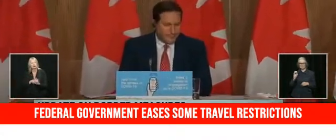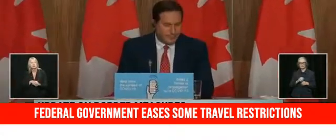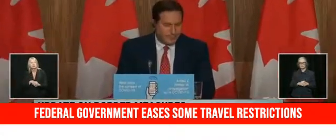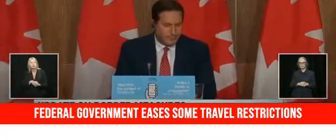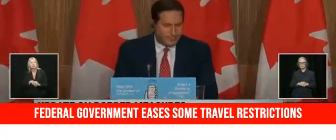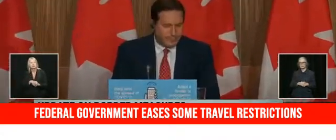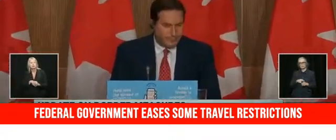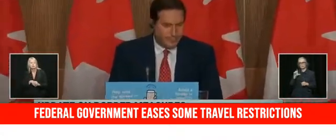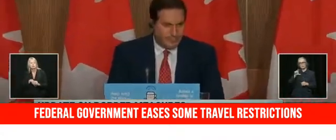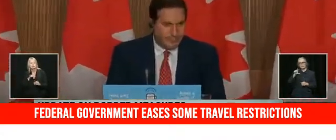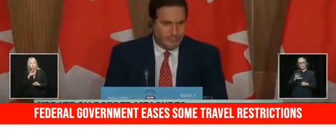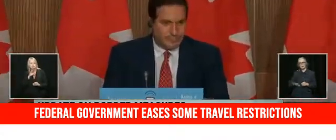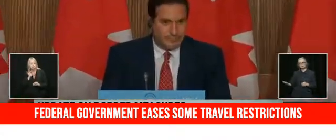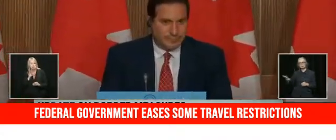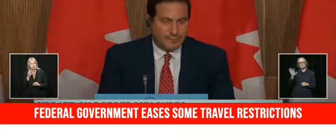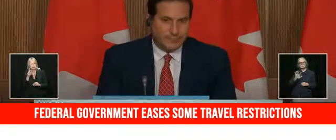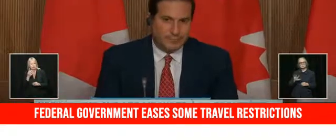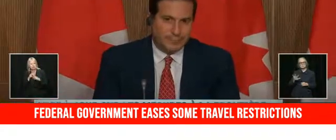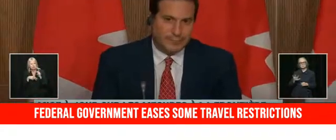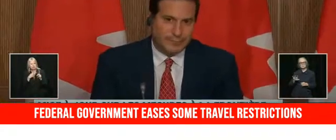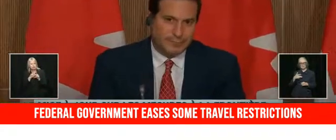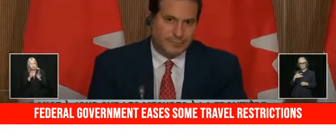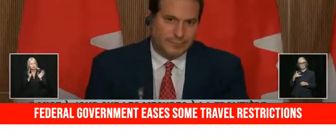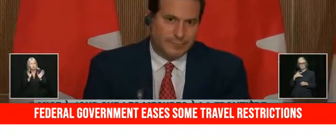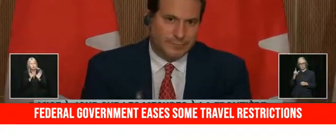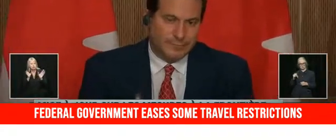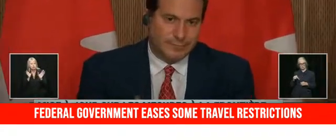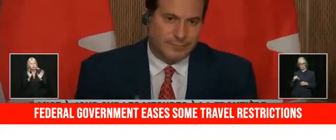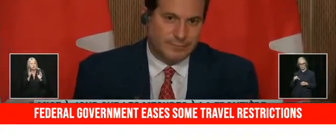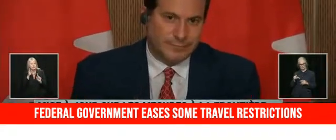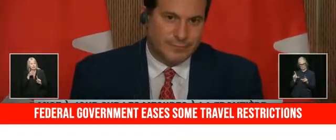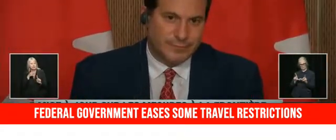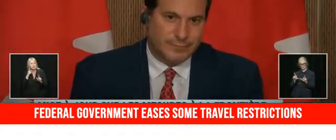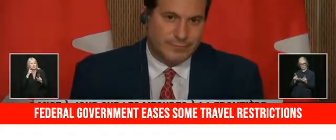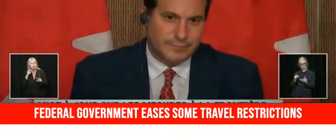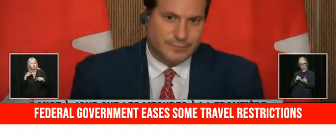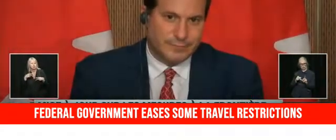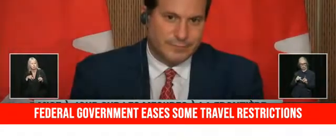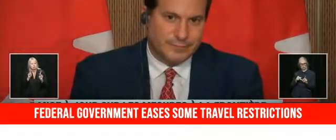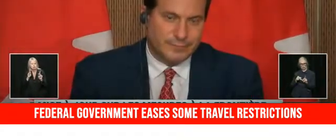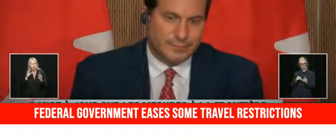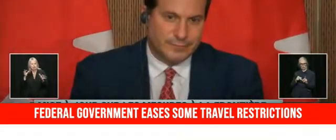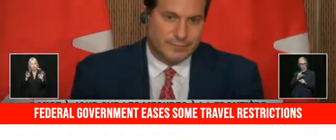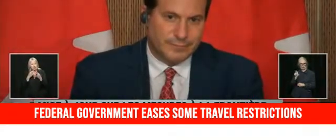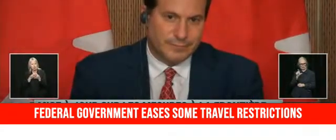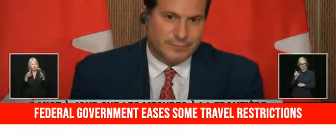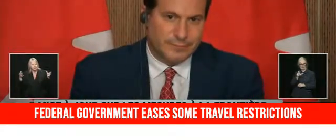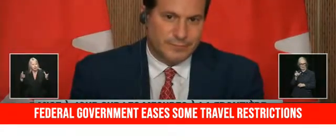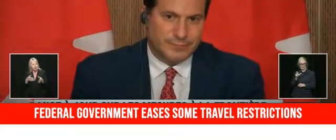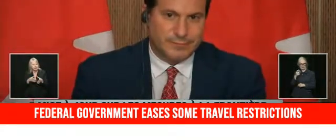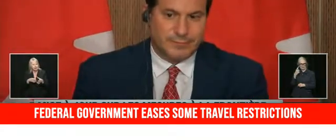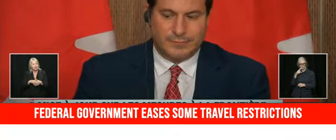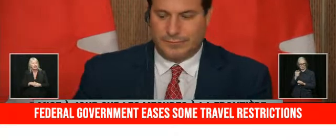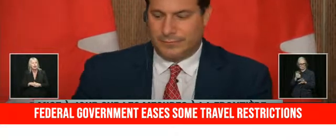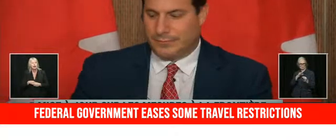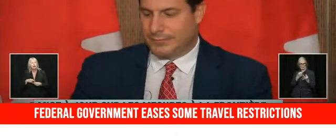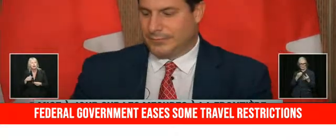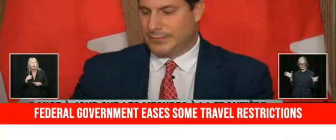certificat de sélection du Québec for certain family reunifications. Can you just clarify in what you've announced today